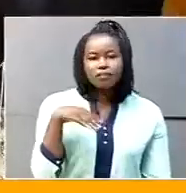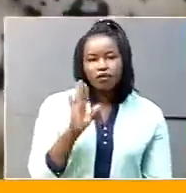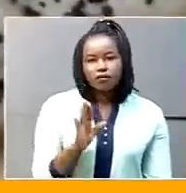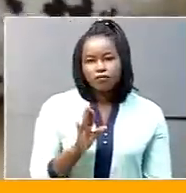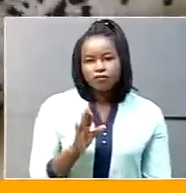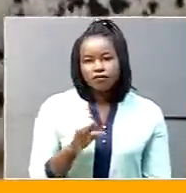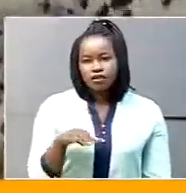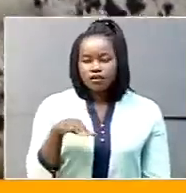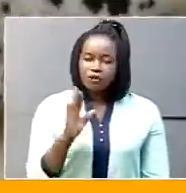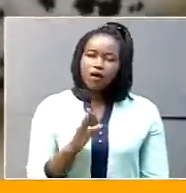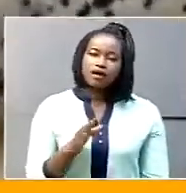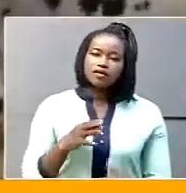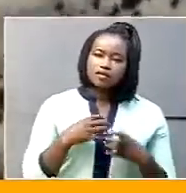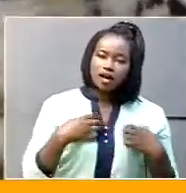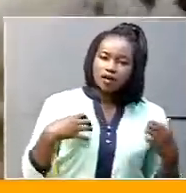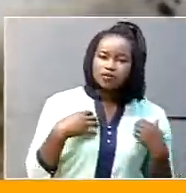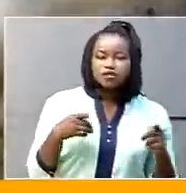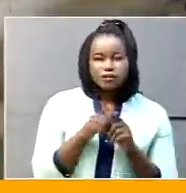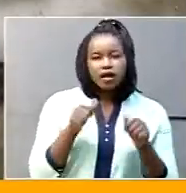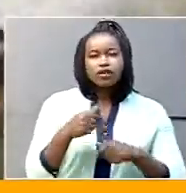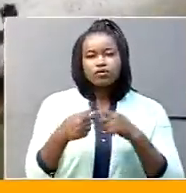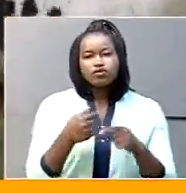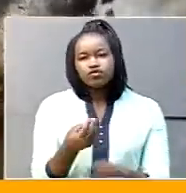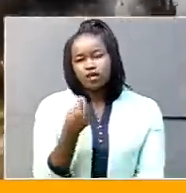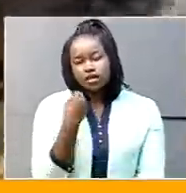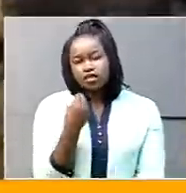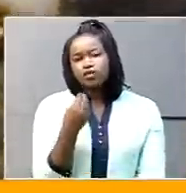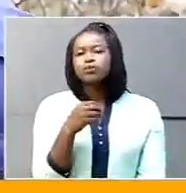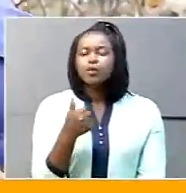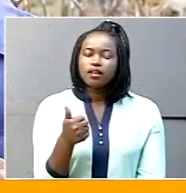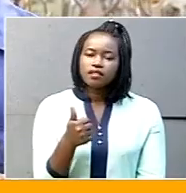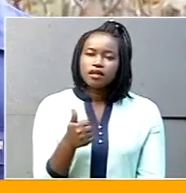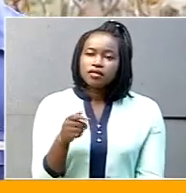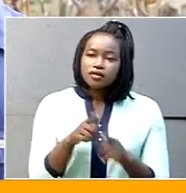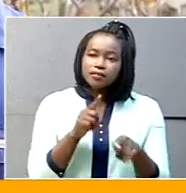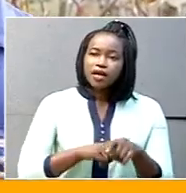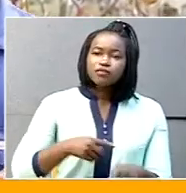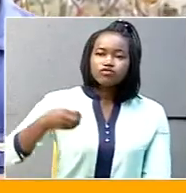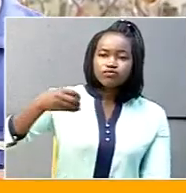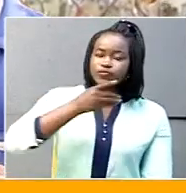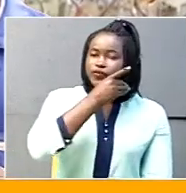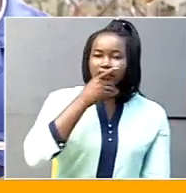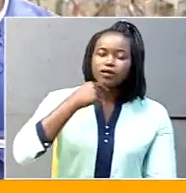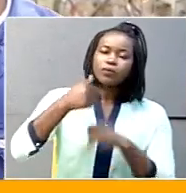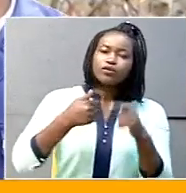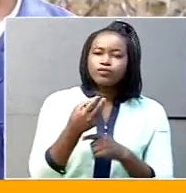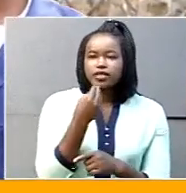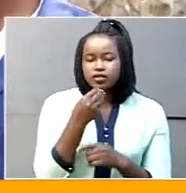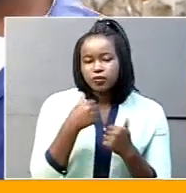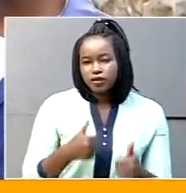cattle livestock can be fed on to sustain the herd through the drought. We are involved ourselves in